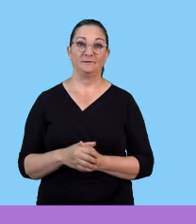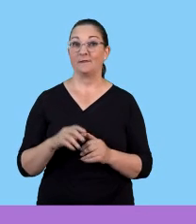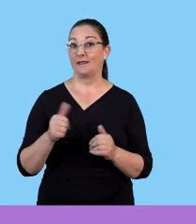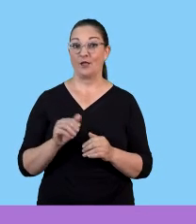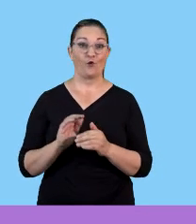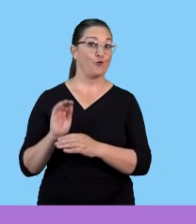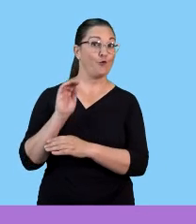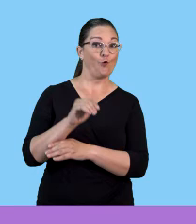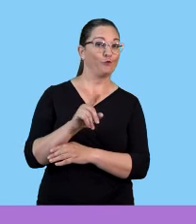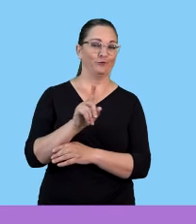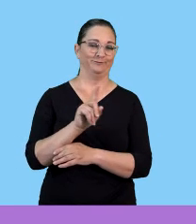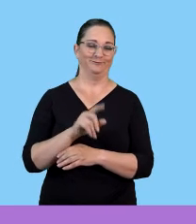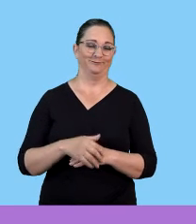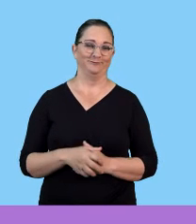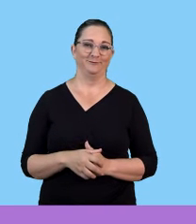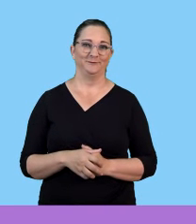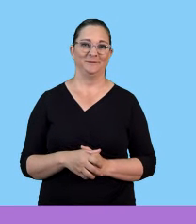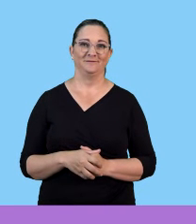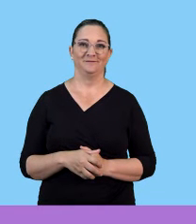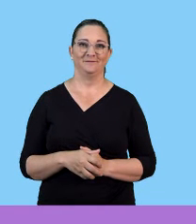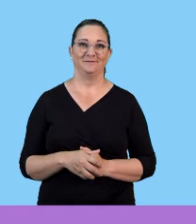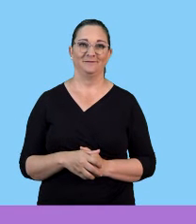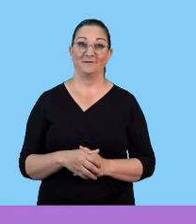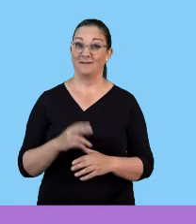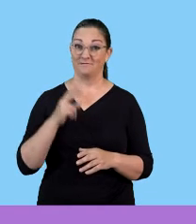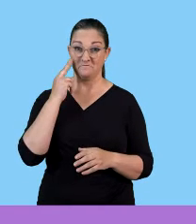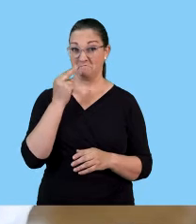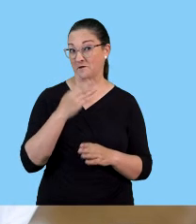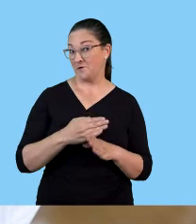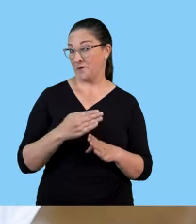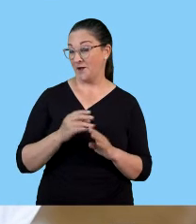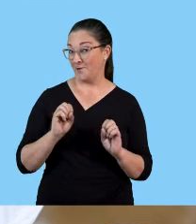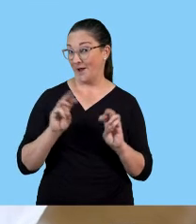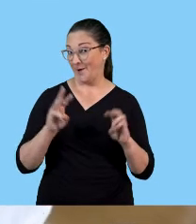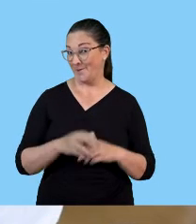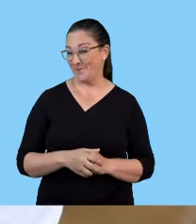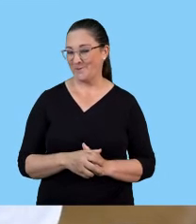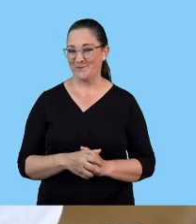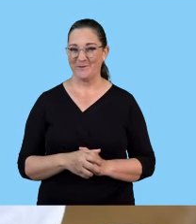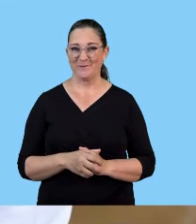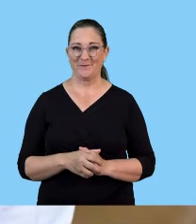so that he doesn't exceed the limit. All right, nice work. Wow.